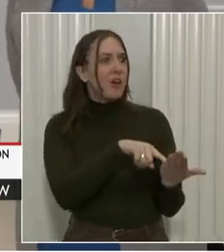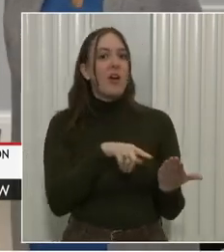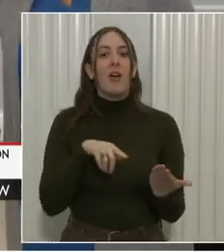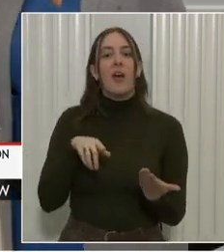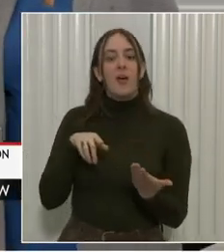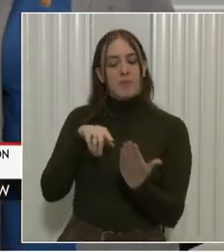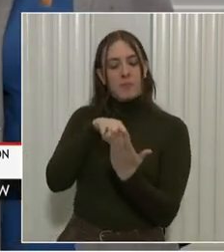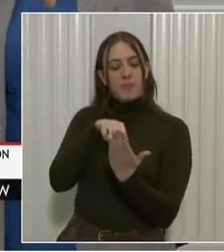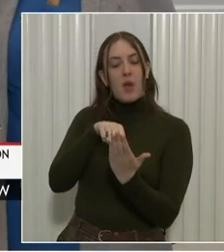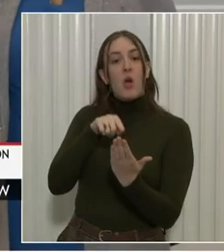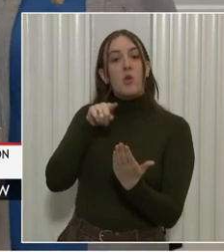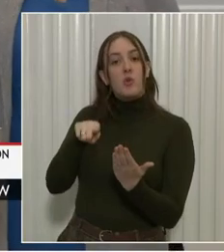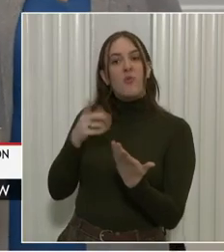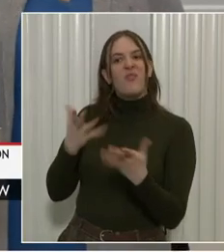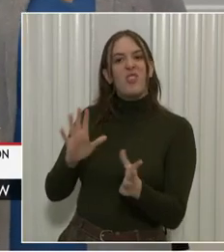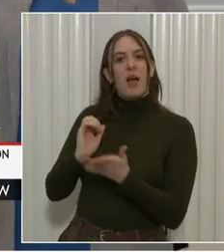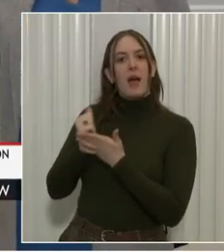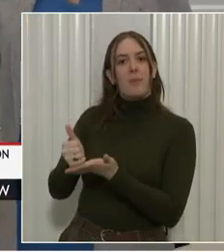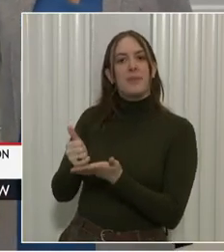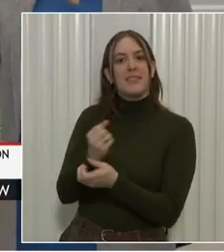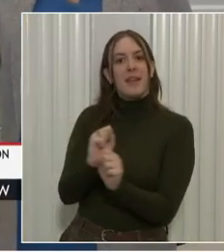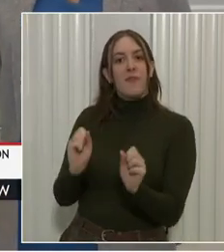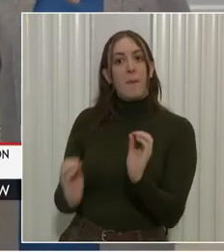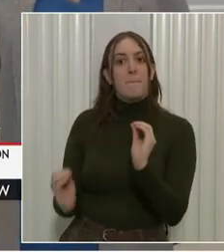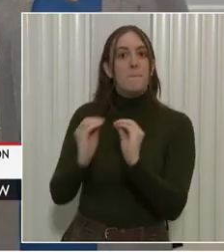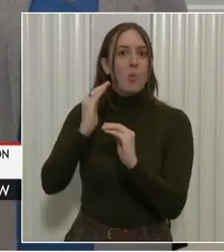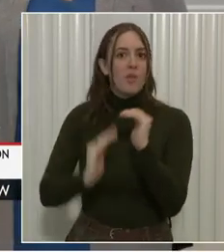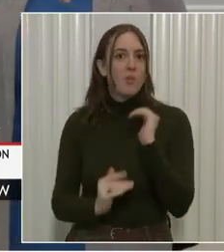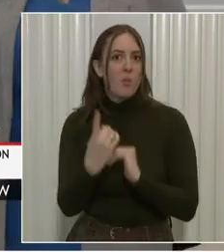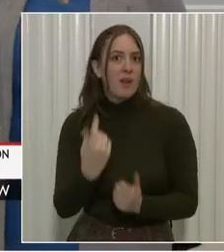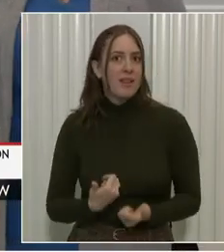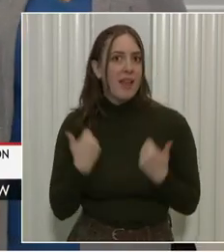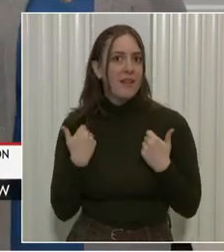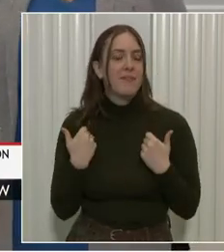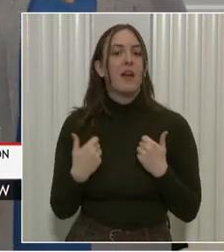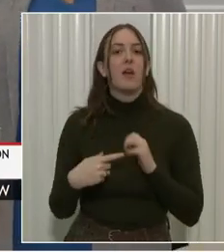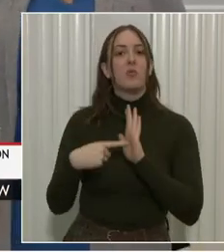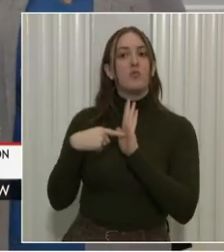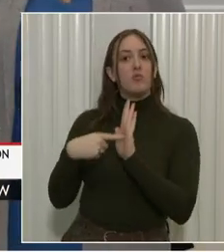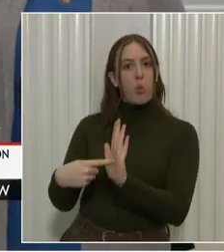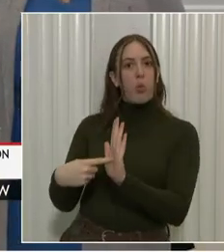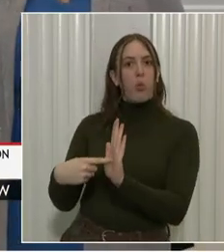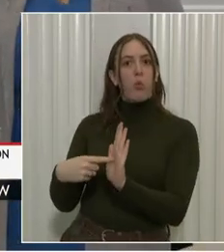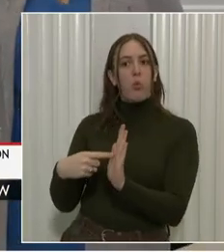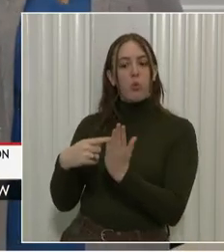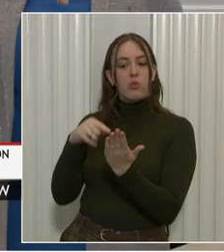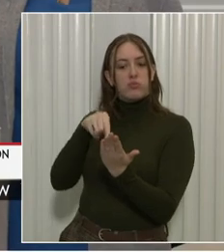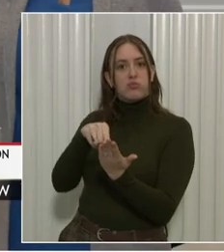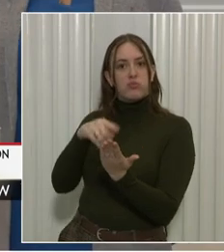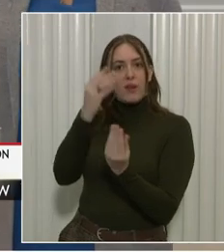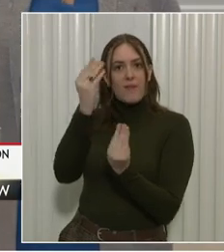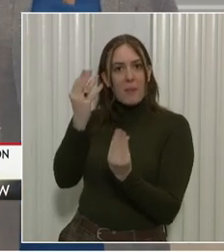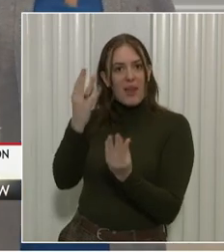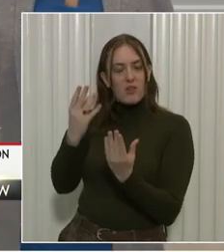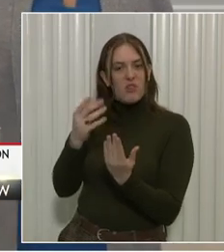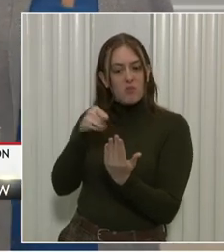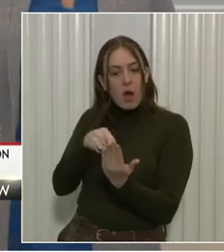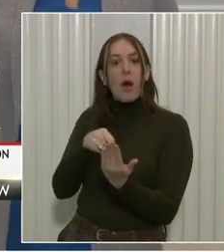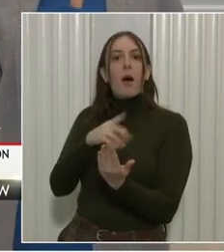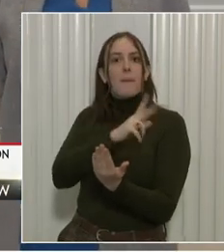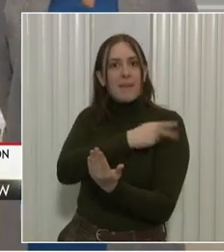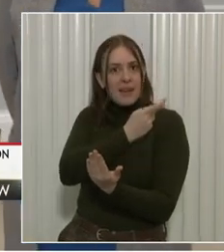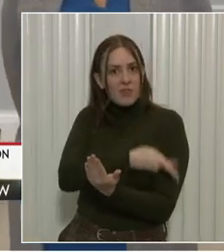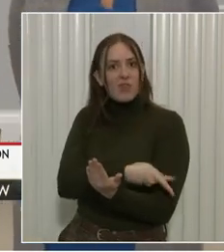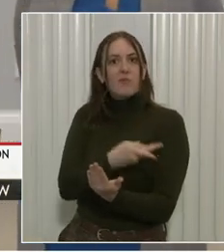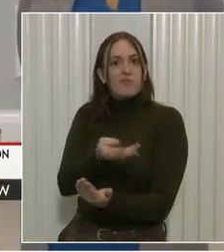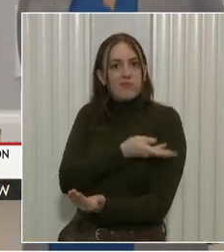life." And below it, it indicated the very precise hospital in which a patient was transfused with her blood. And she was so proud of herself. I'm